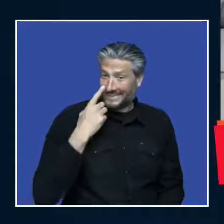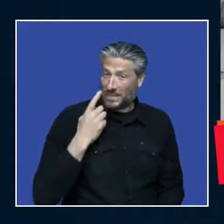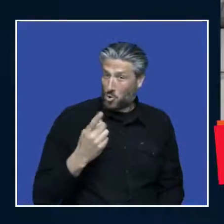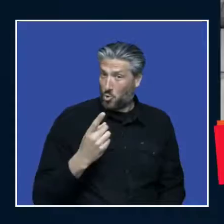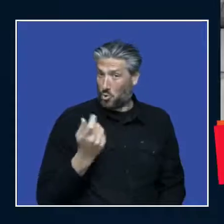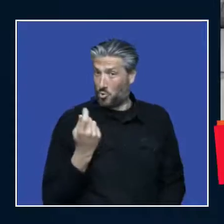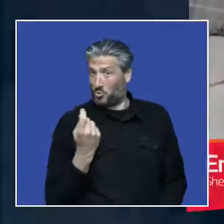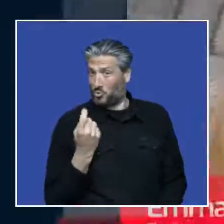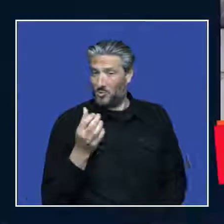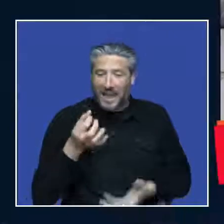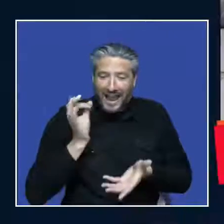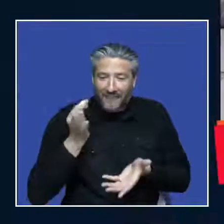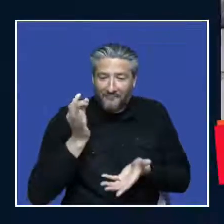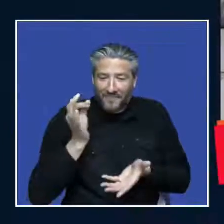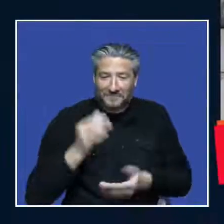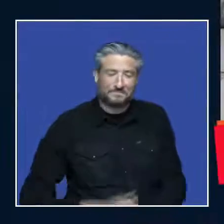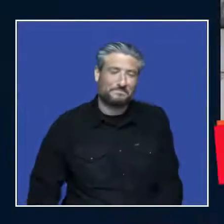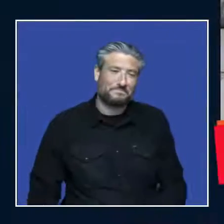soon.